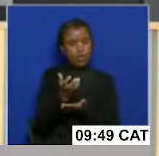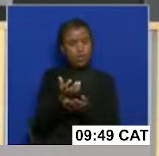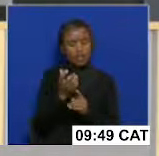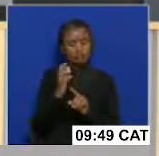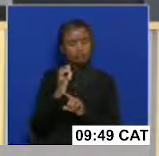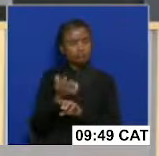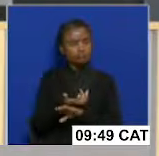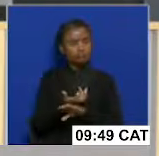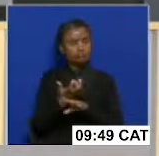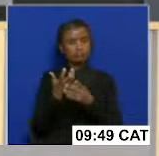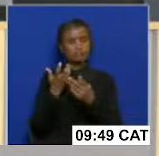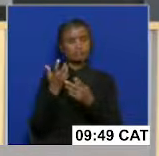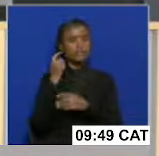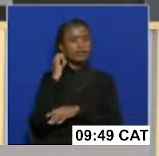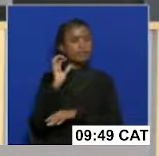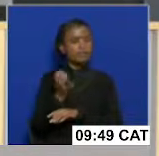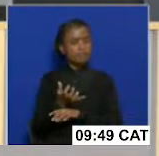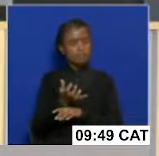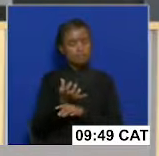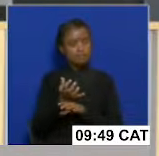Stones Case. You can